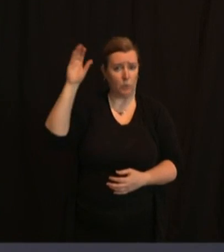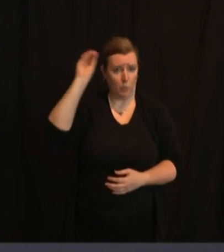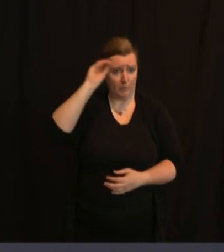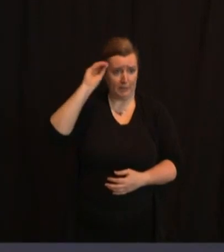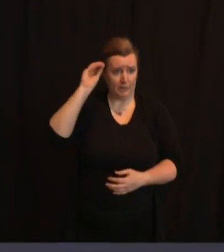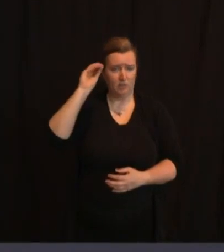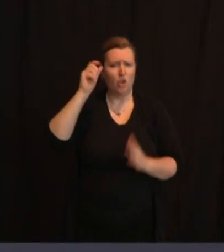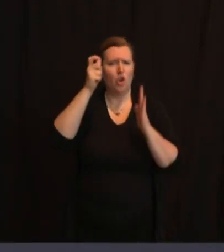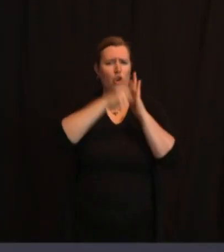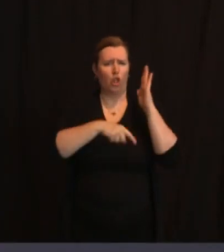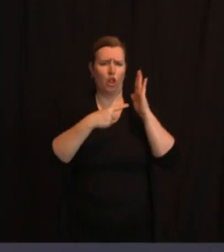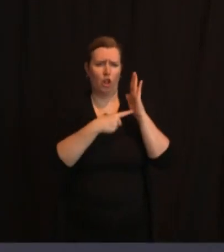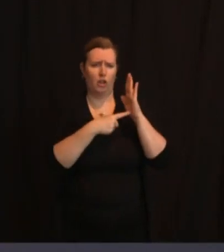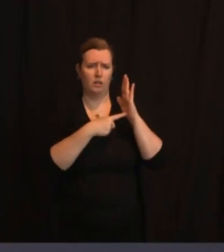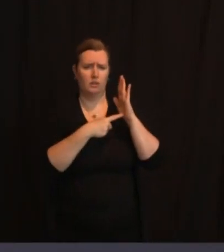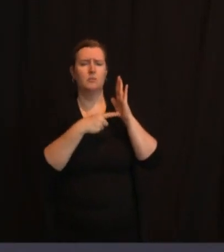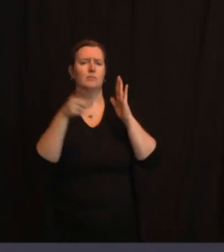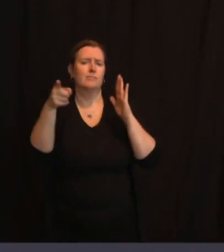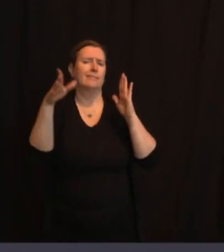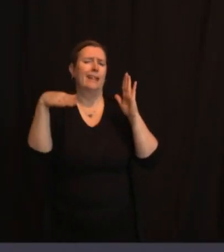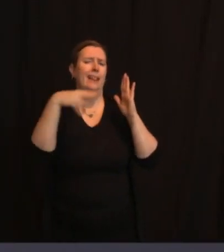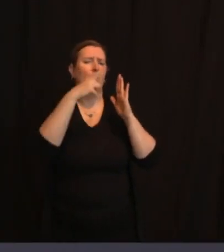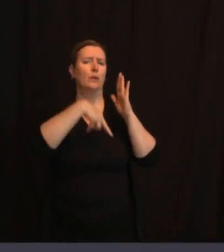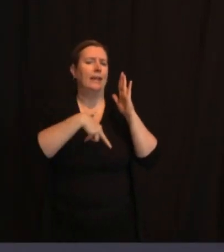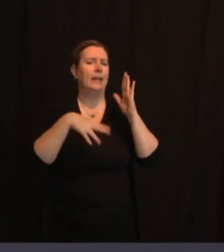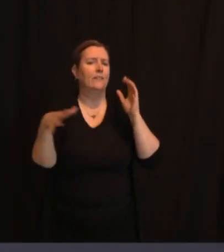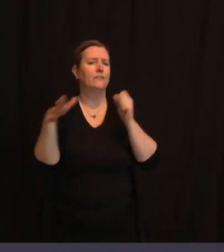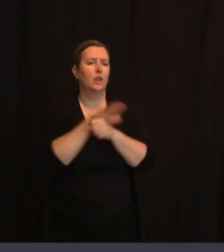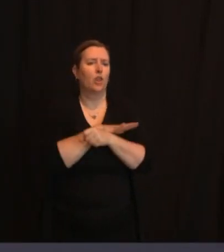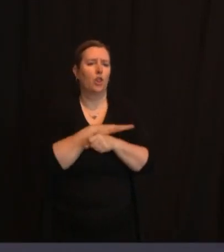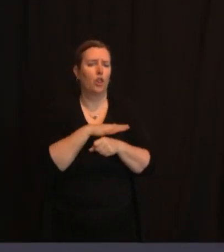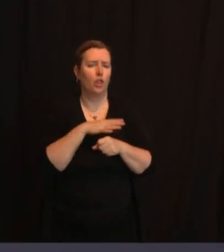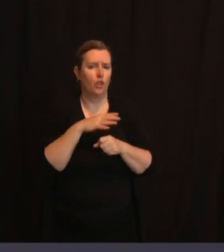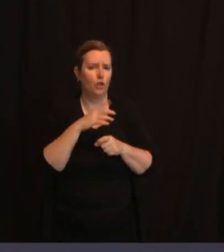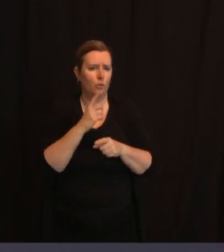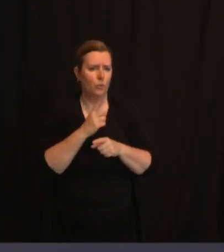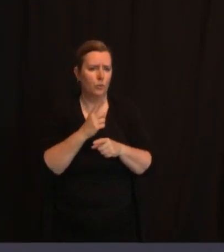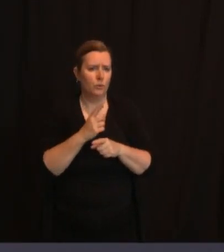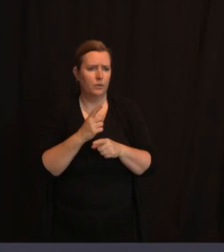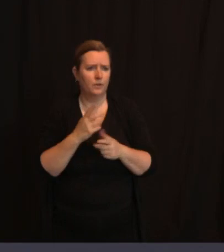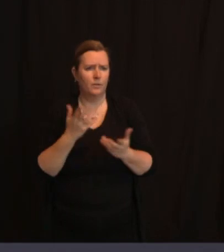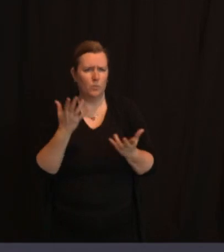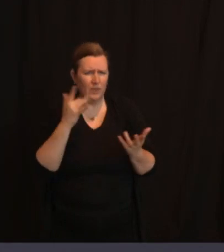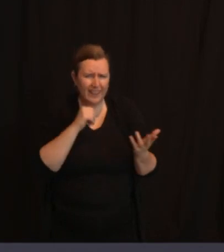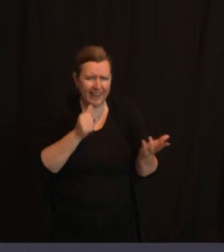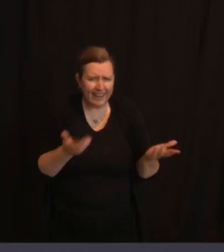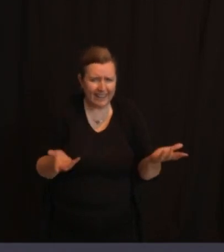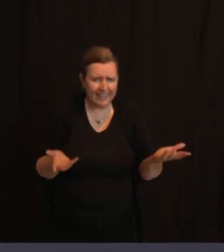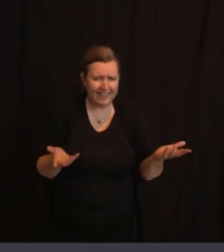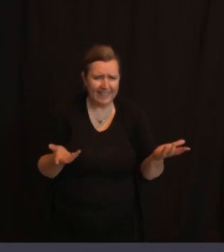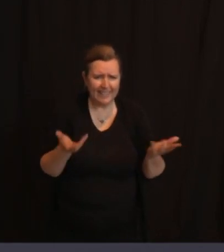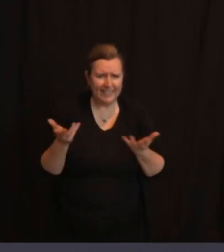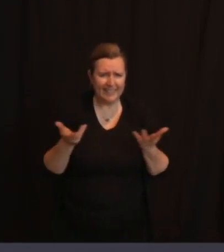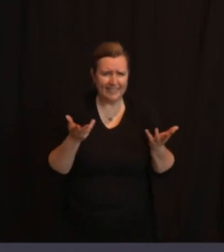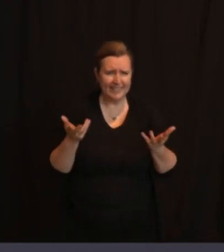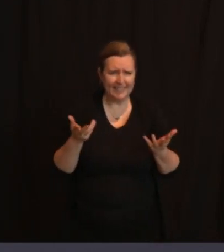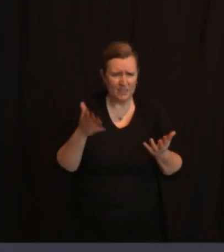given, I would guess, not being a governor, that there might be some insight that could be gleaned